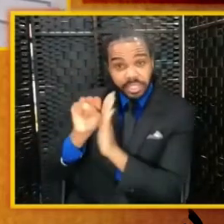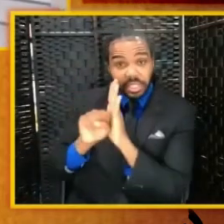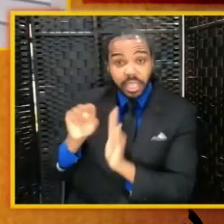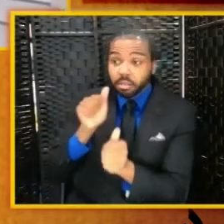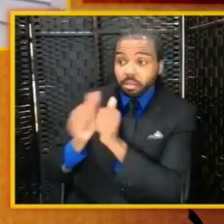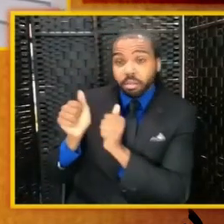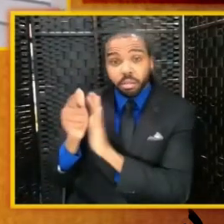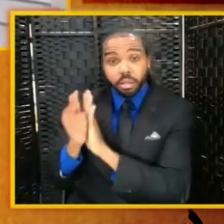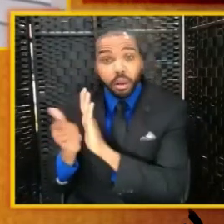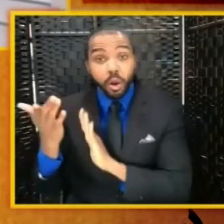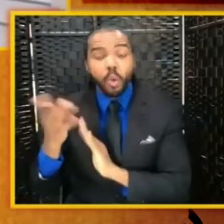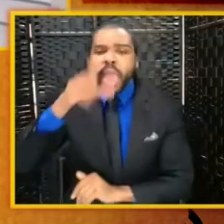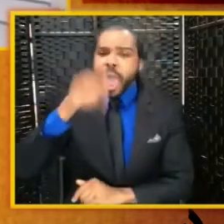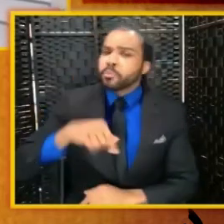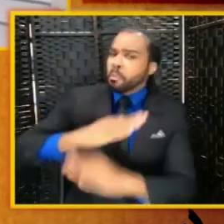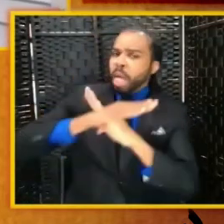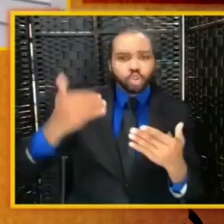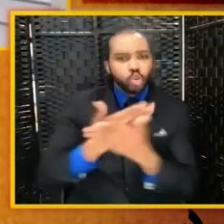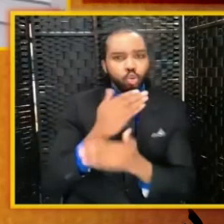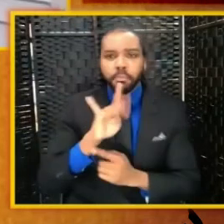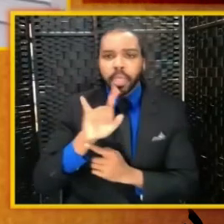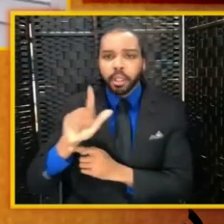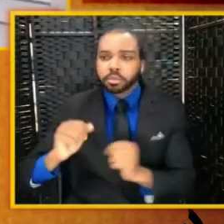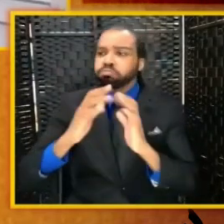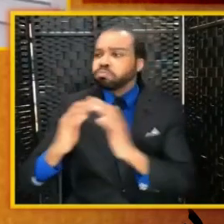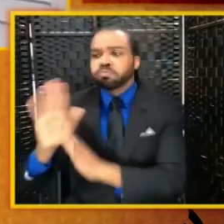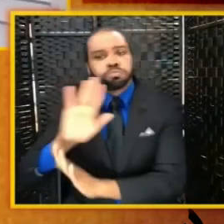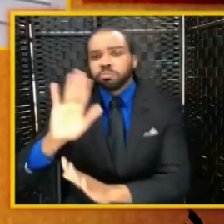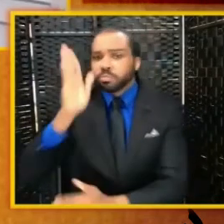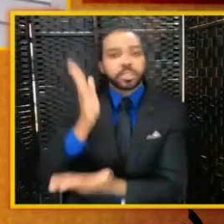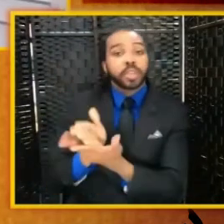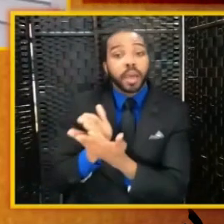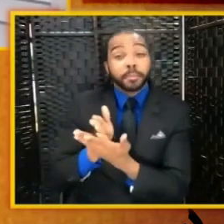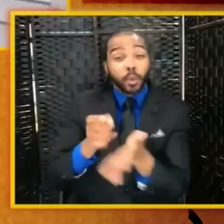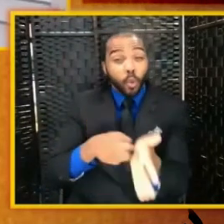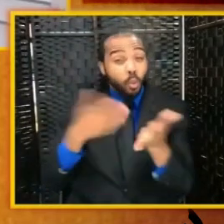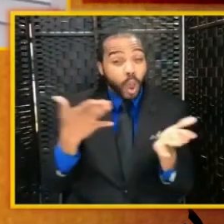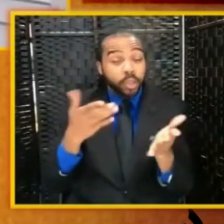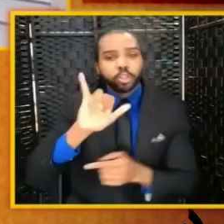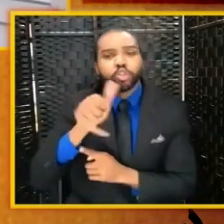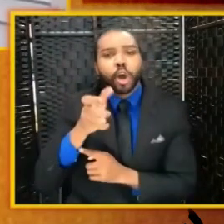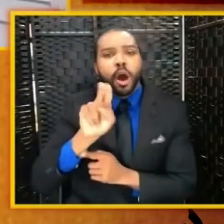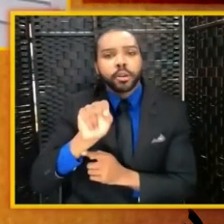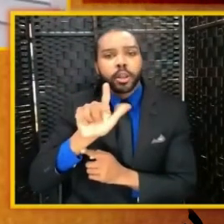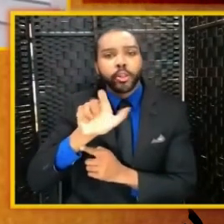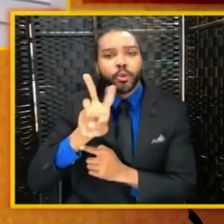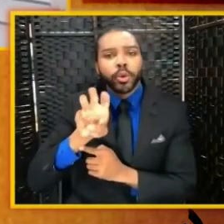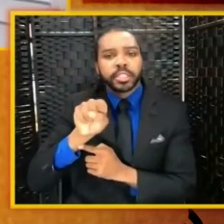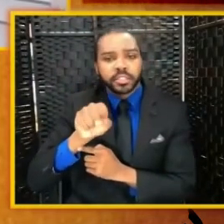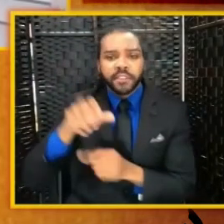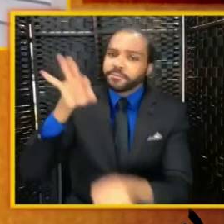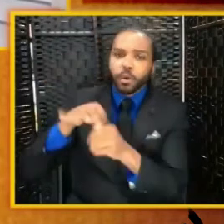Act, we've got to block new bills from ever becoming law. And that requires the John Lewis Voting Rights Advancement Act.